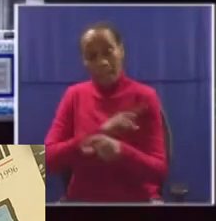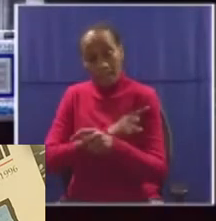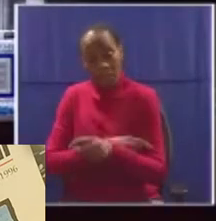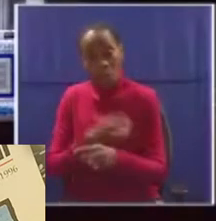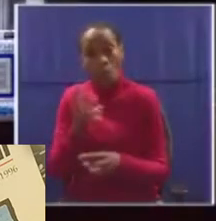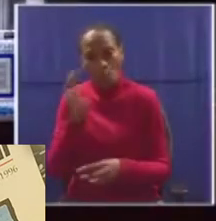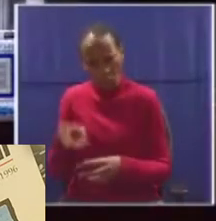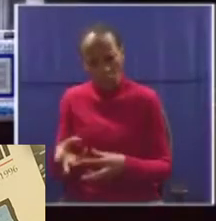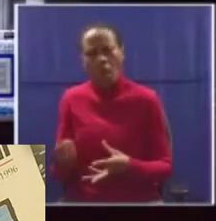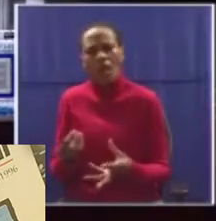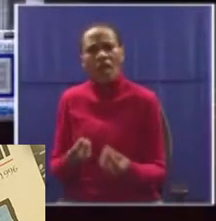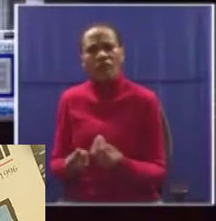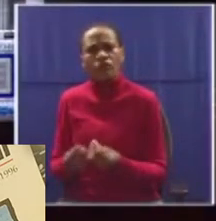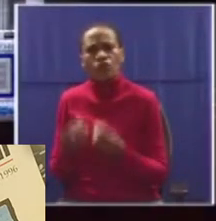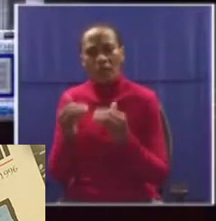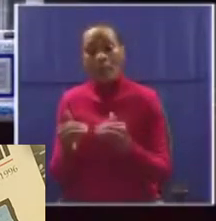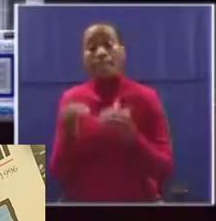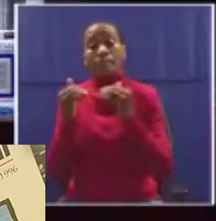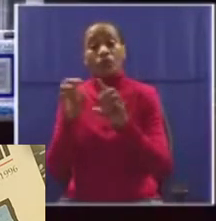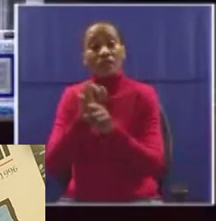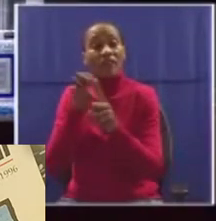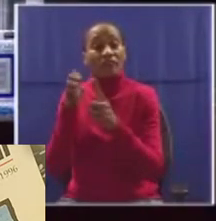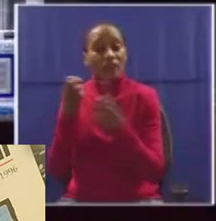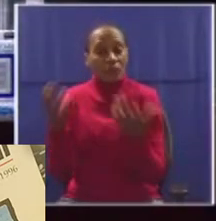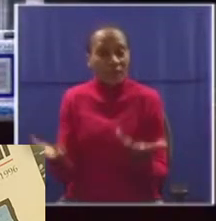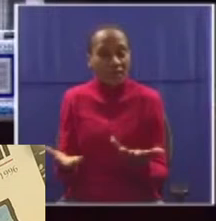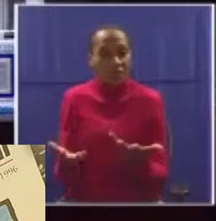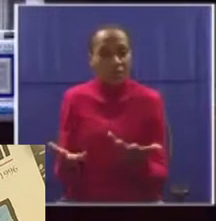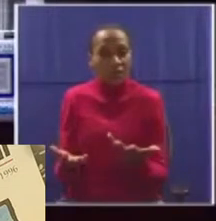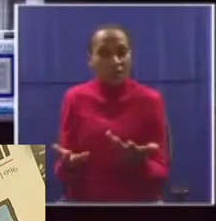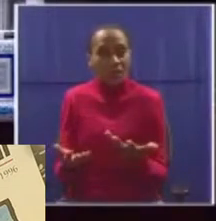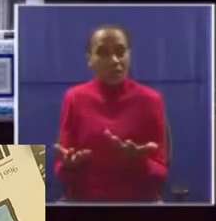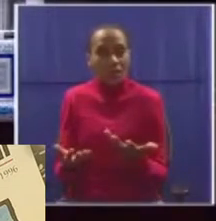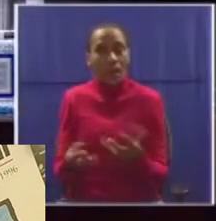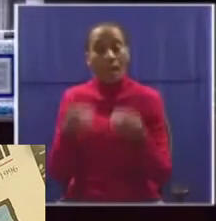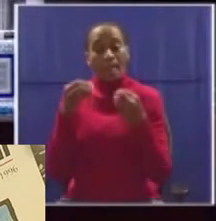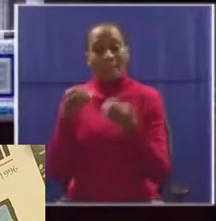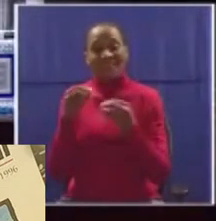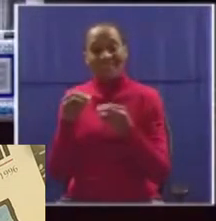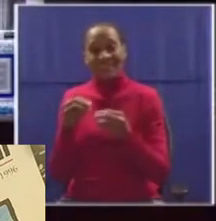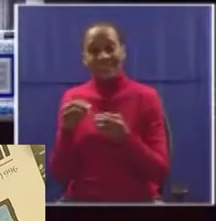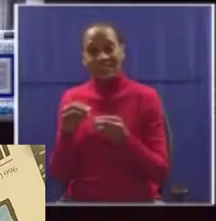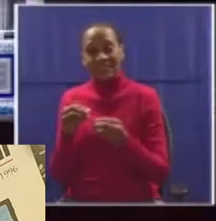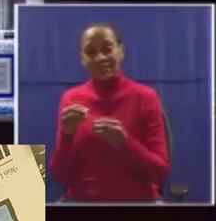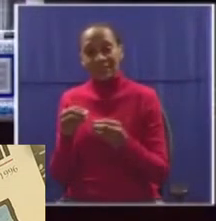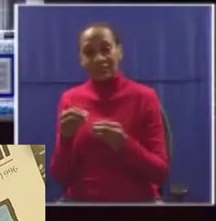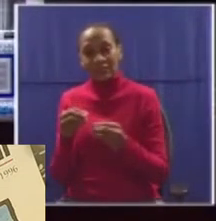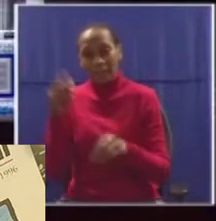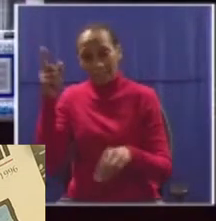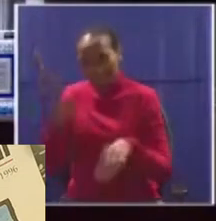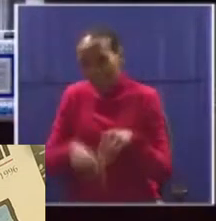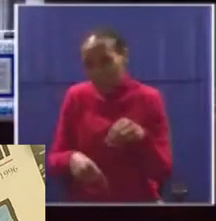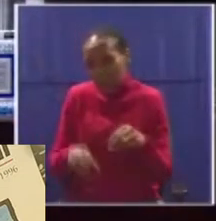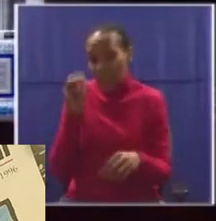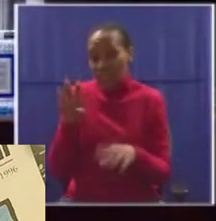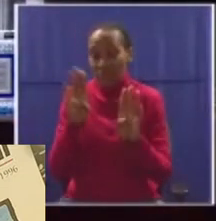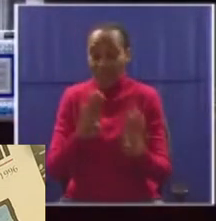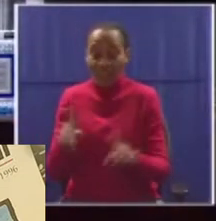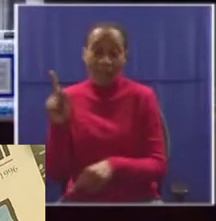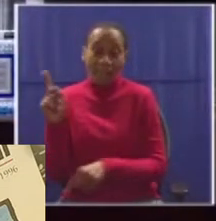improve the operating environment issue sanctions against unscrupulous businesses penalize unethical